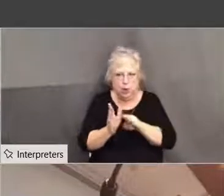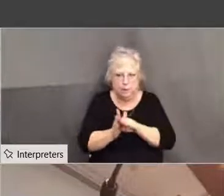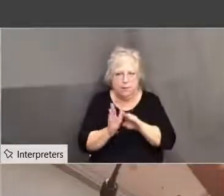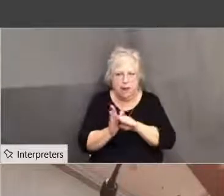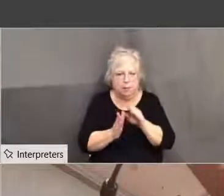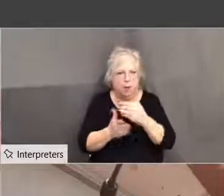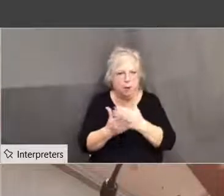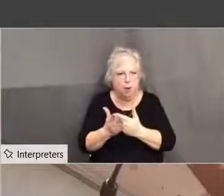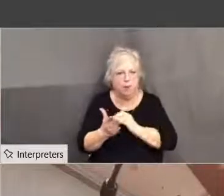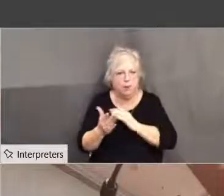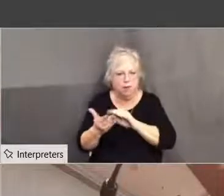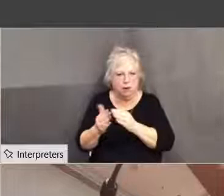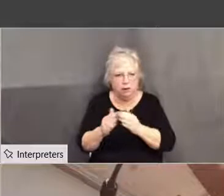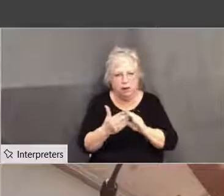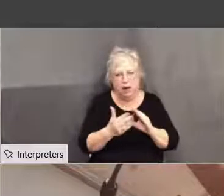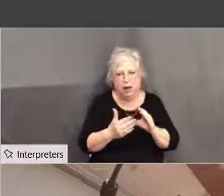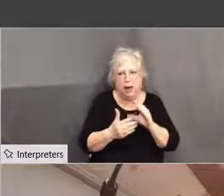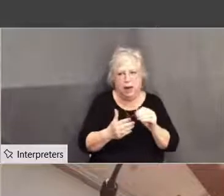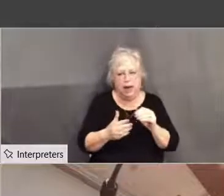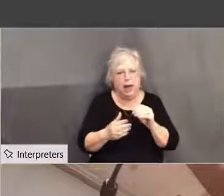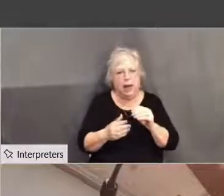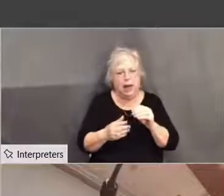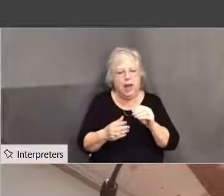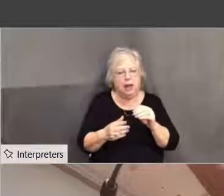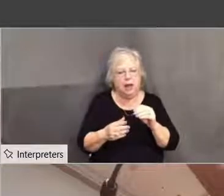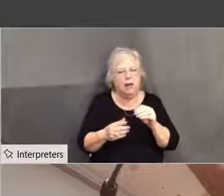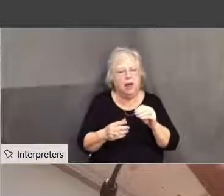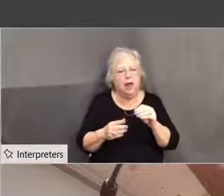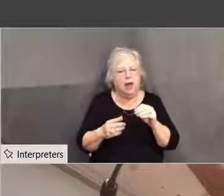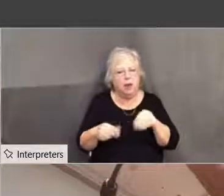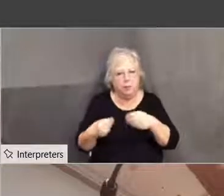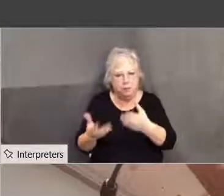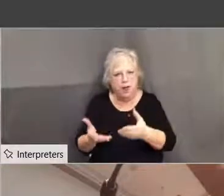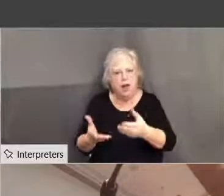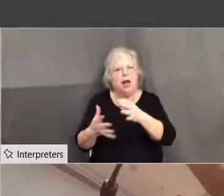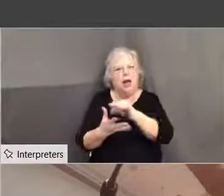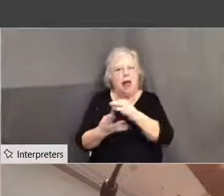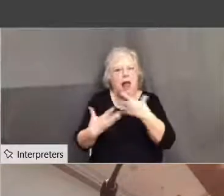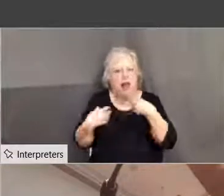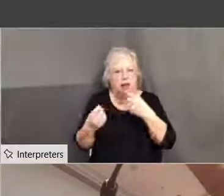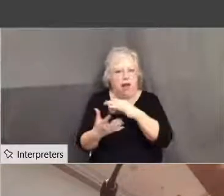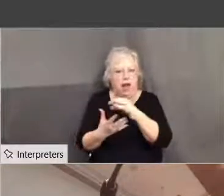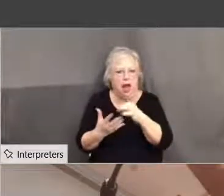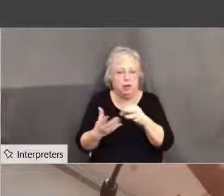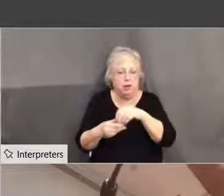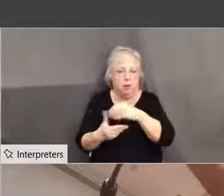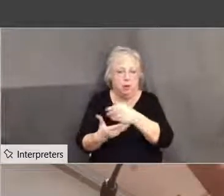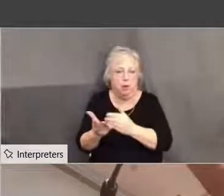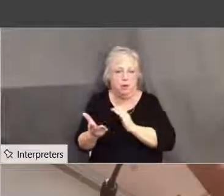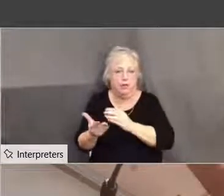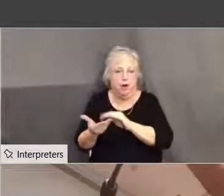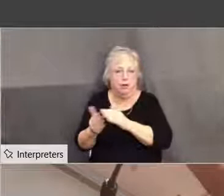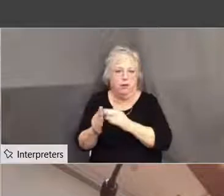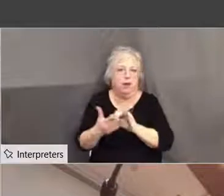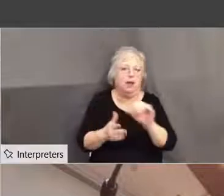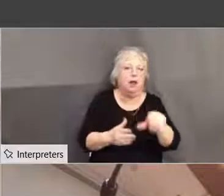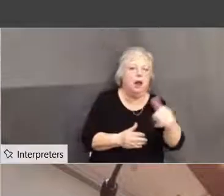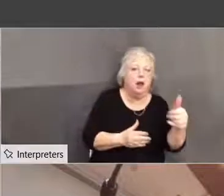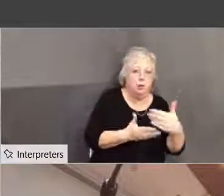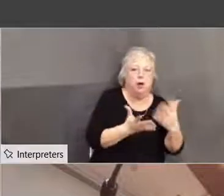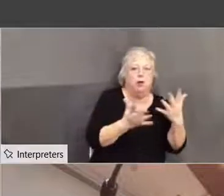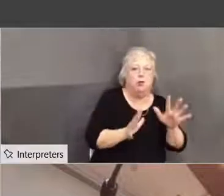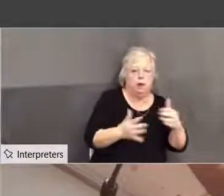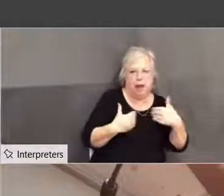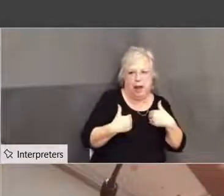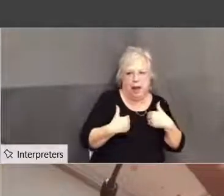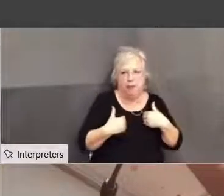neglected and unfortunately don't have the healthy options that other parts of our city have. Large number of food deserts that we have to deal with in terms of